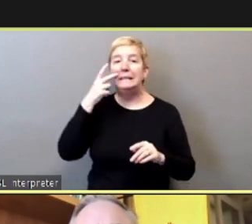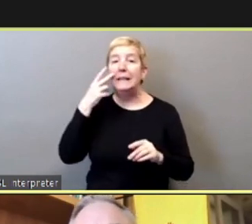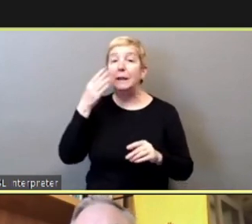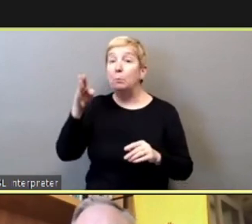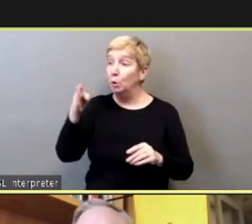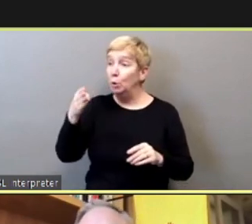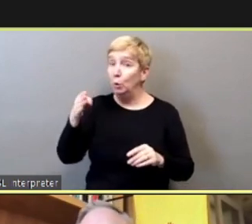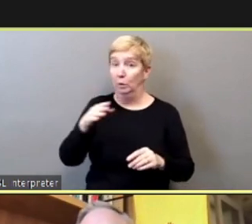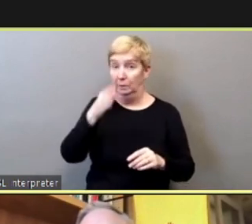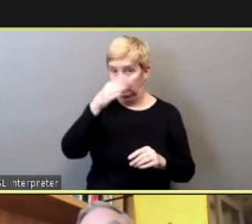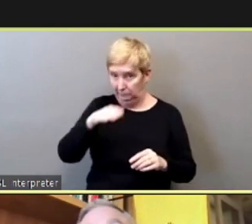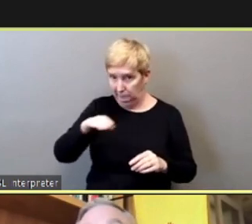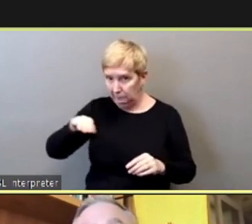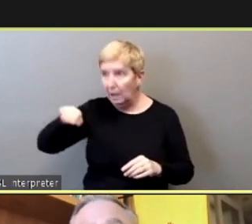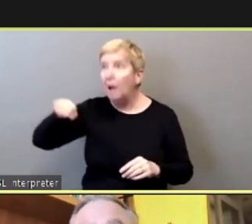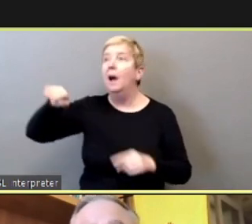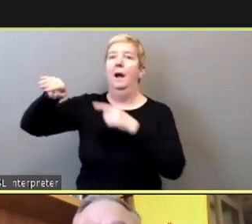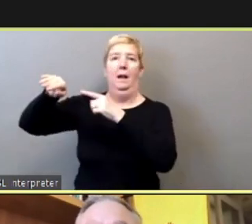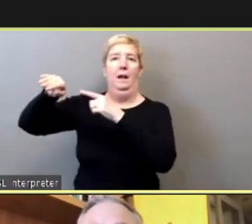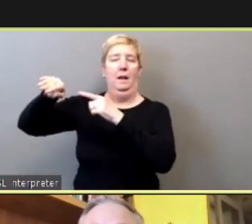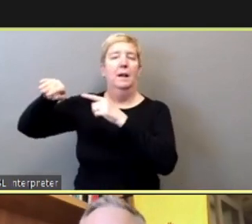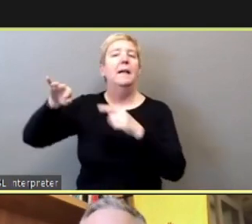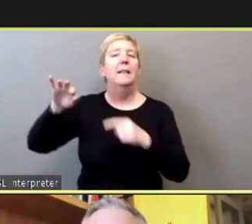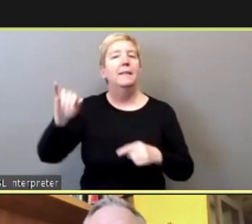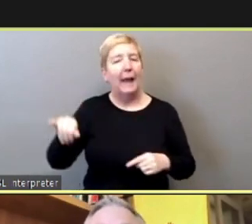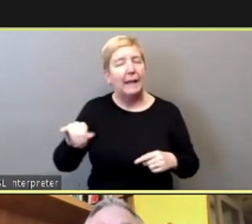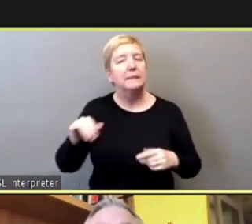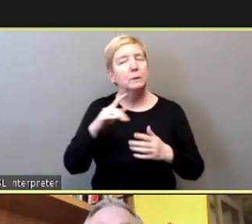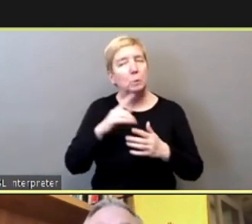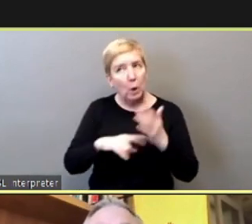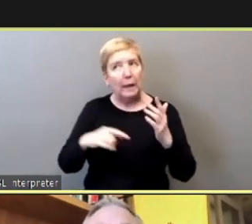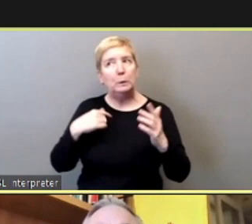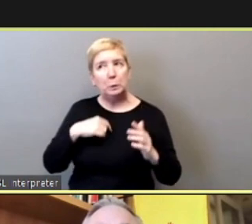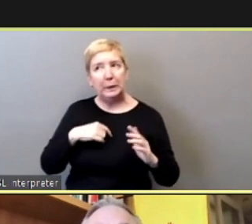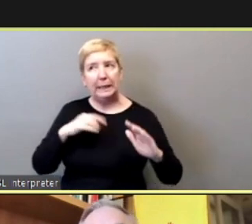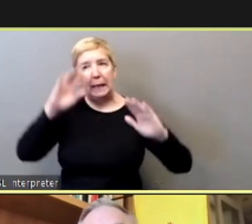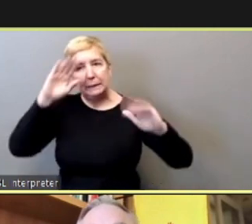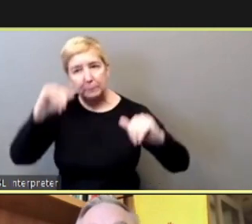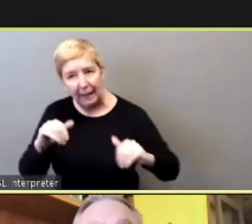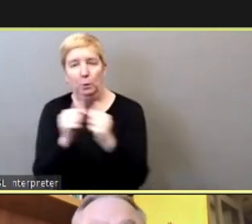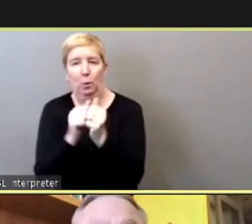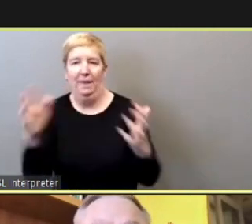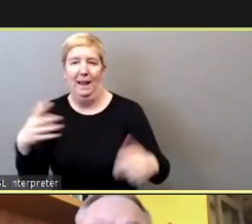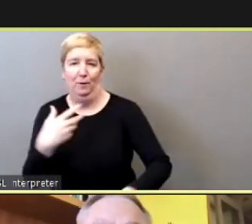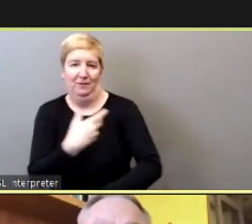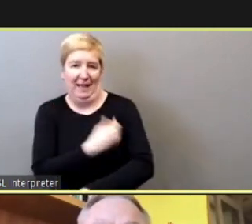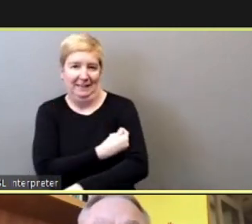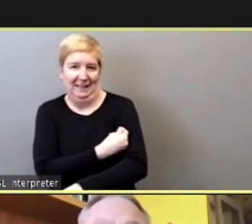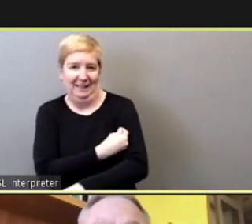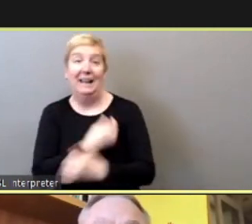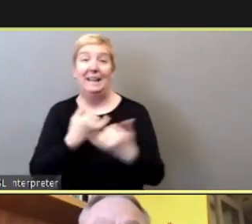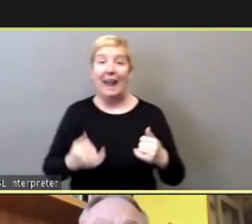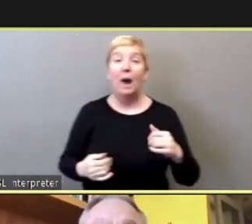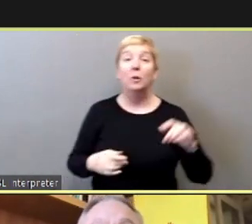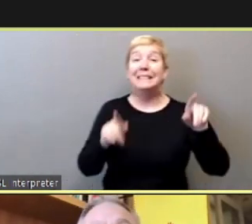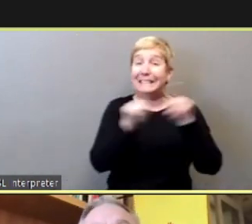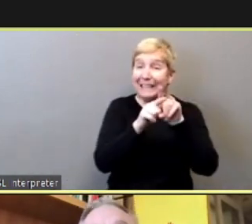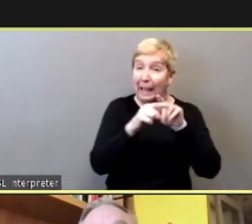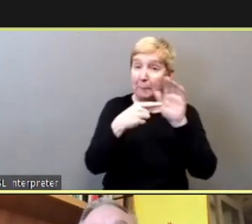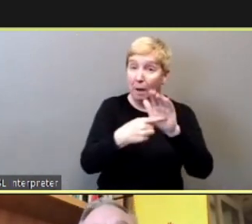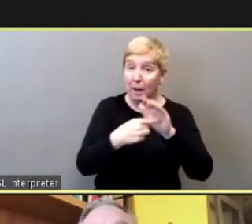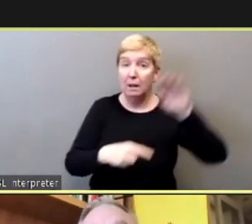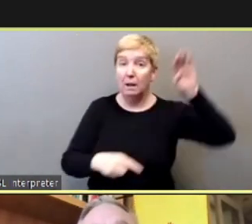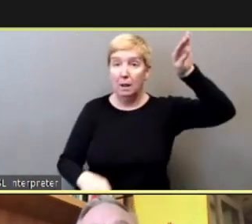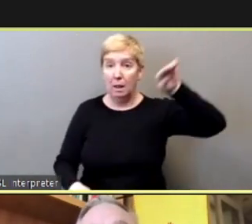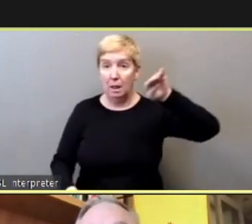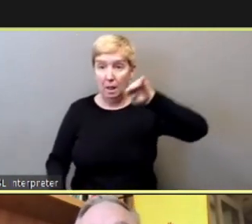curve is going up, which is what would be happening without the vaccine. And the red curve, which is that same modeling since